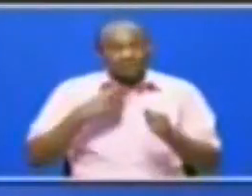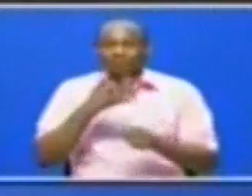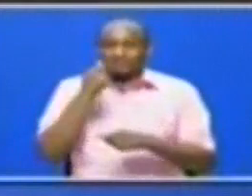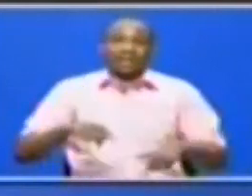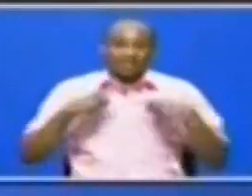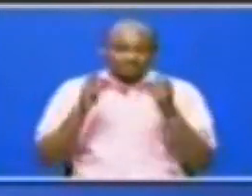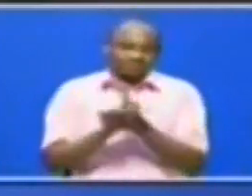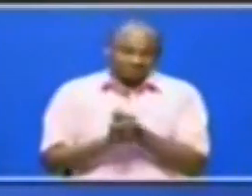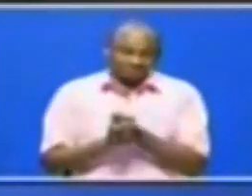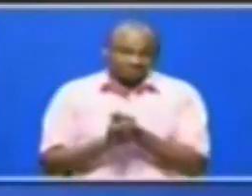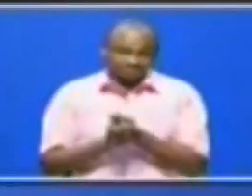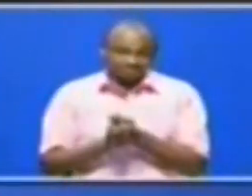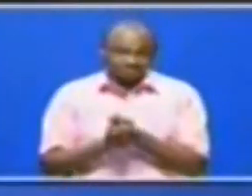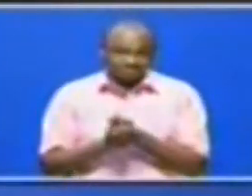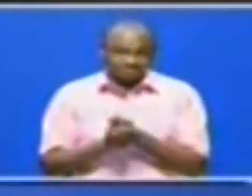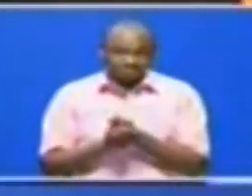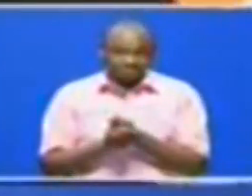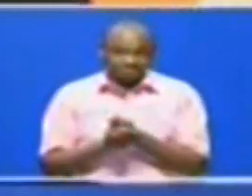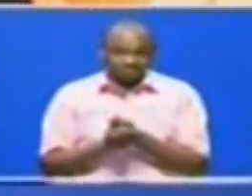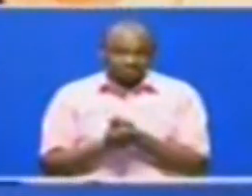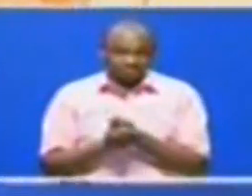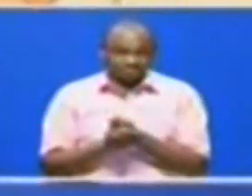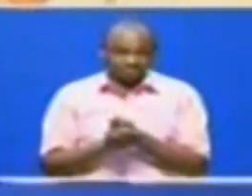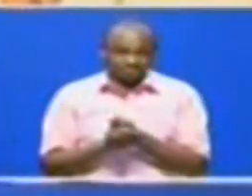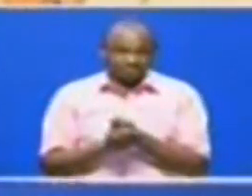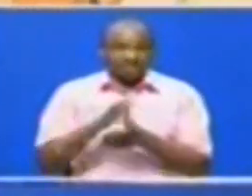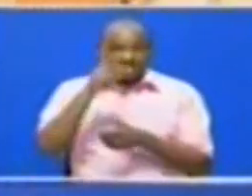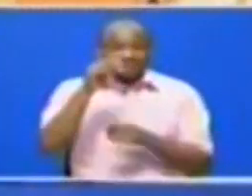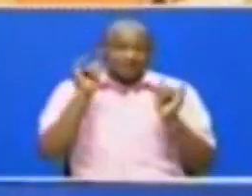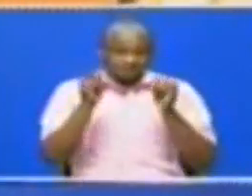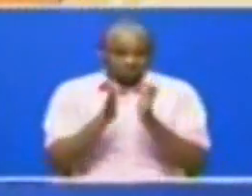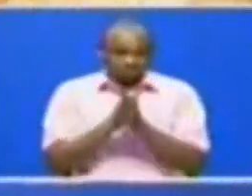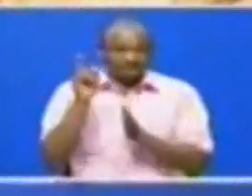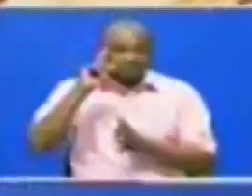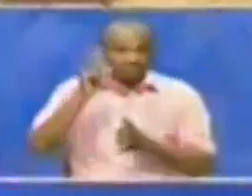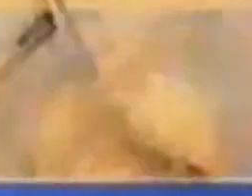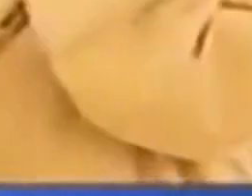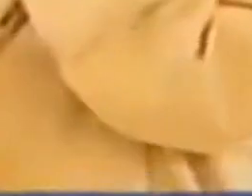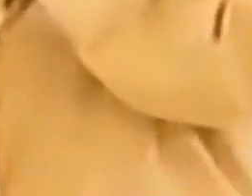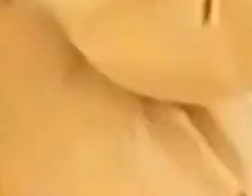Raquel Muigai, KTN News, Nairobi.